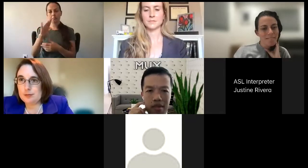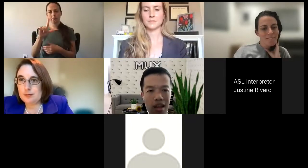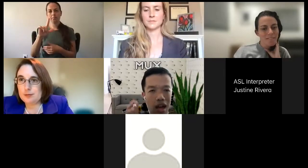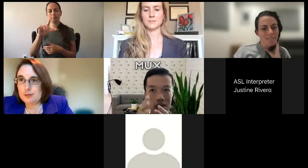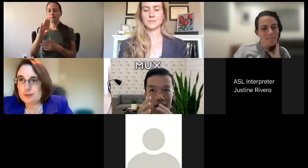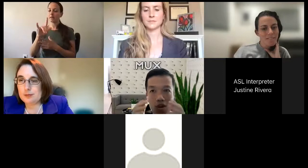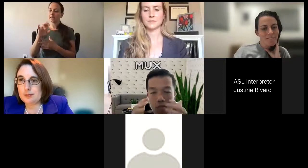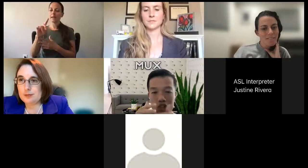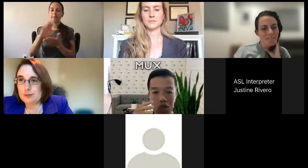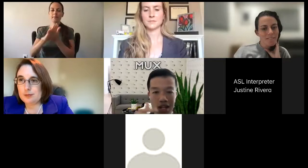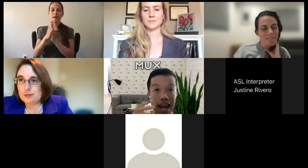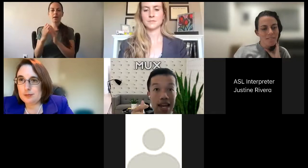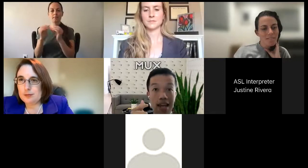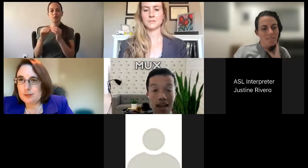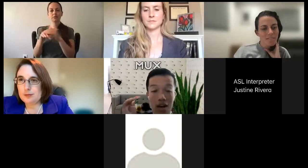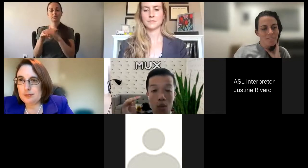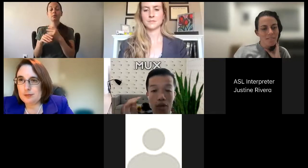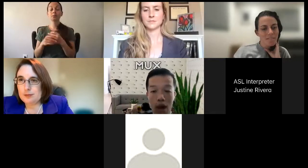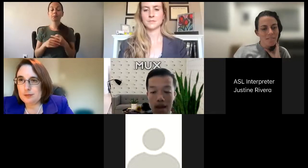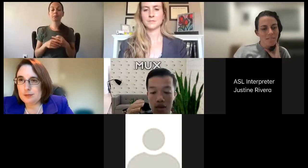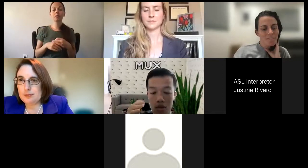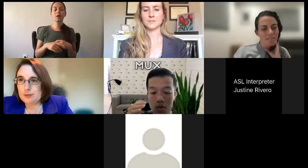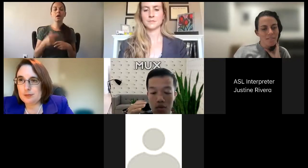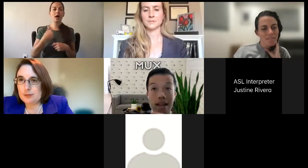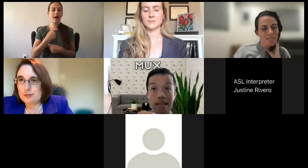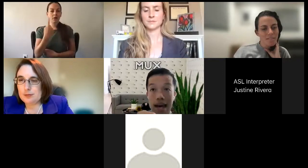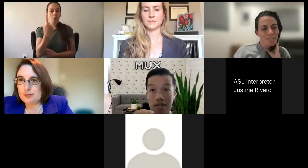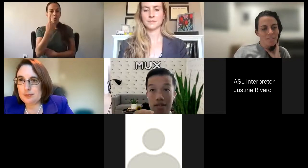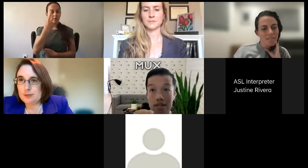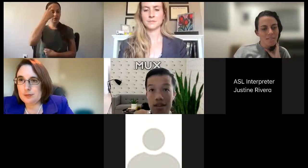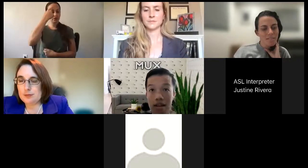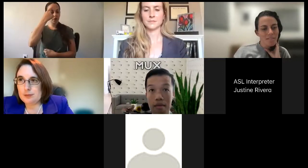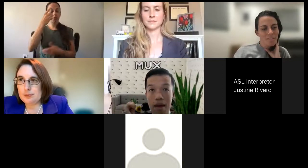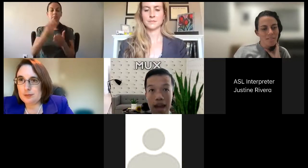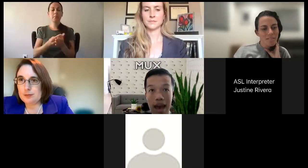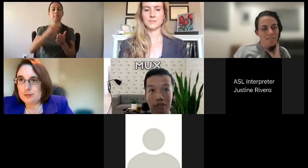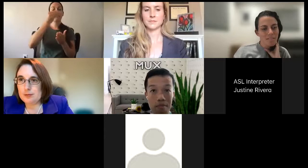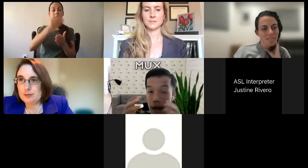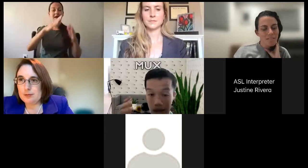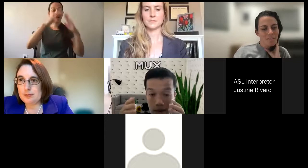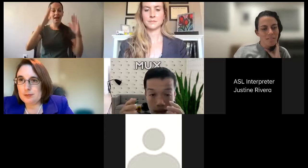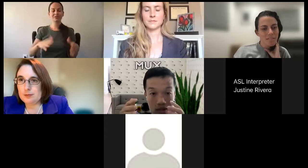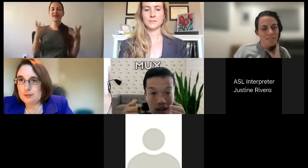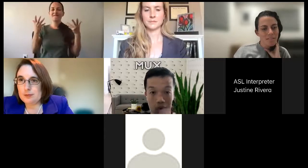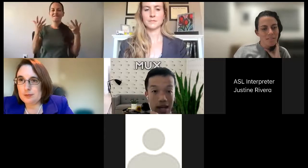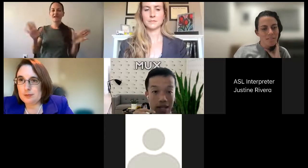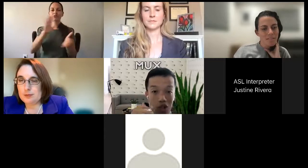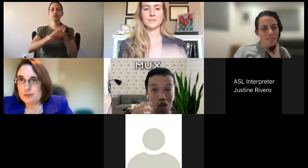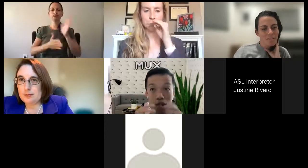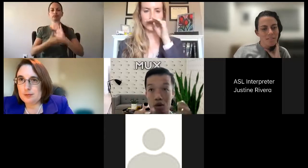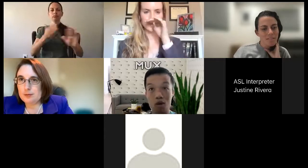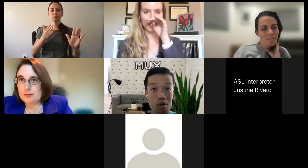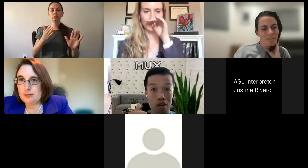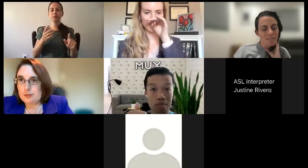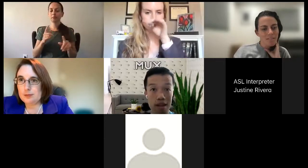I always thought the homeownership journey ended with when you bought the house. But after buying my house, I realized